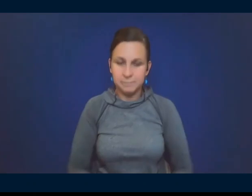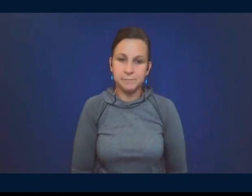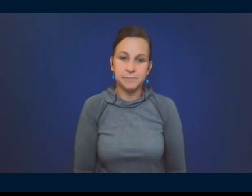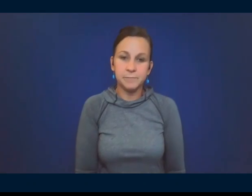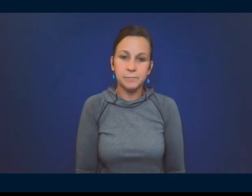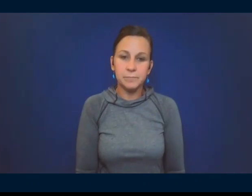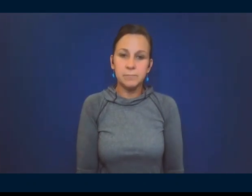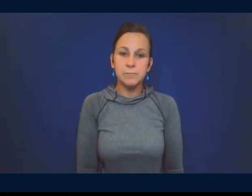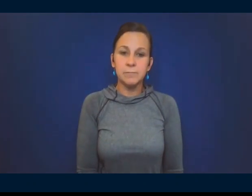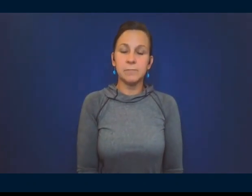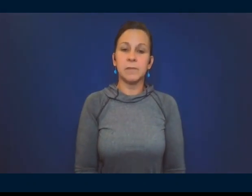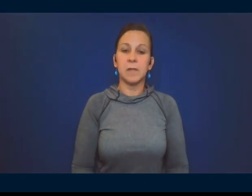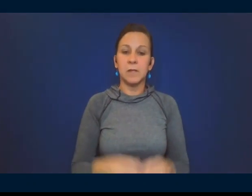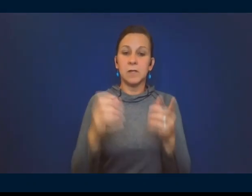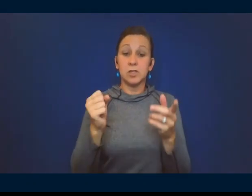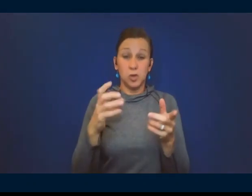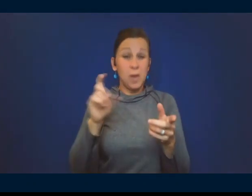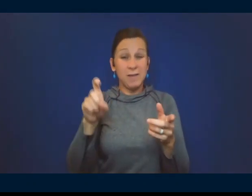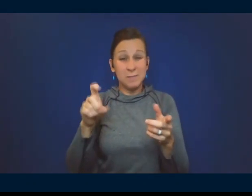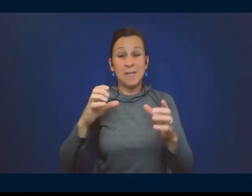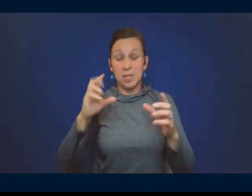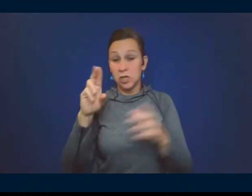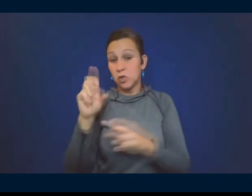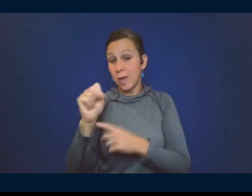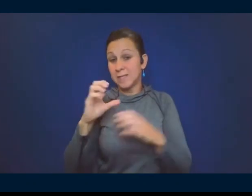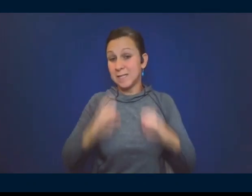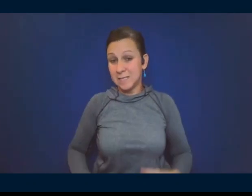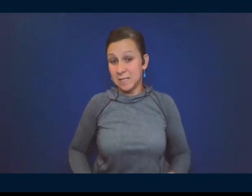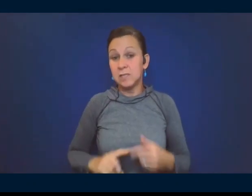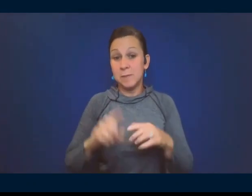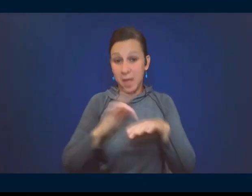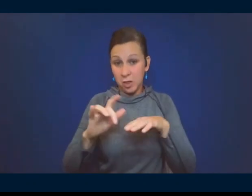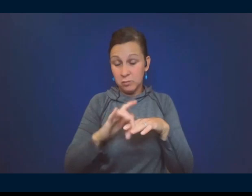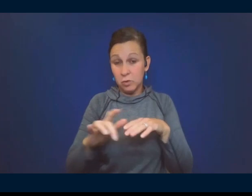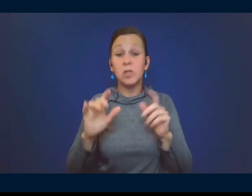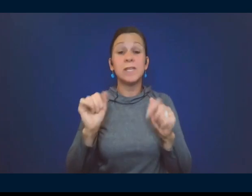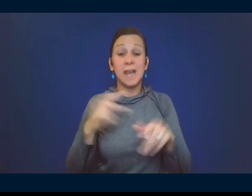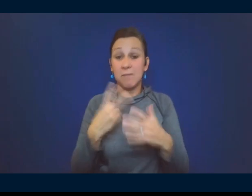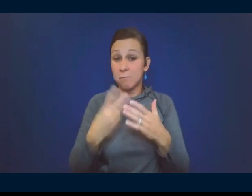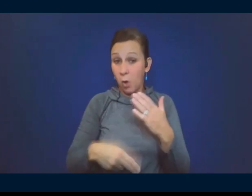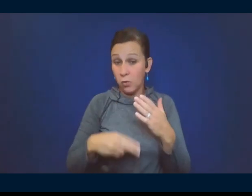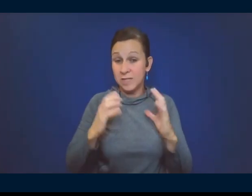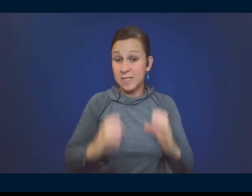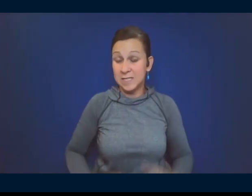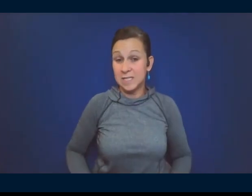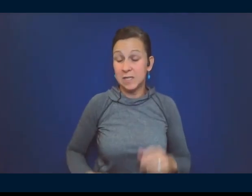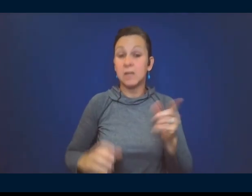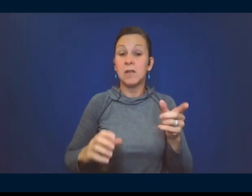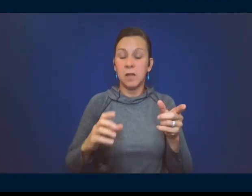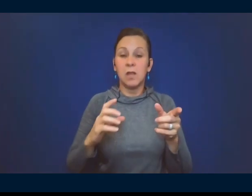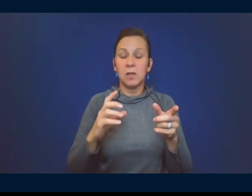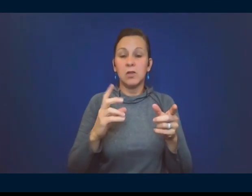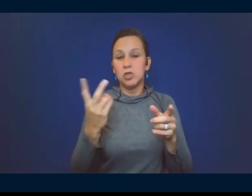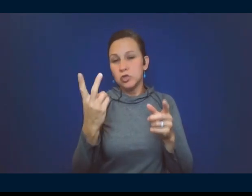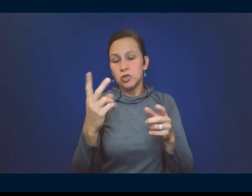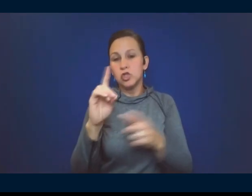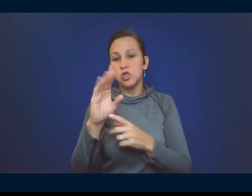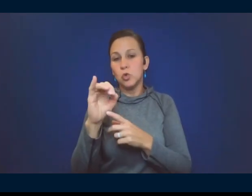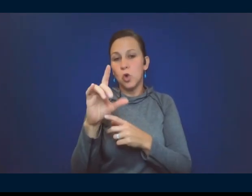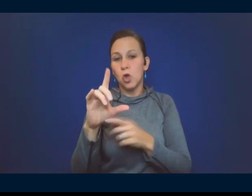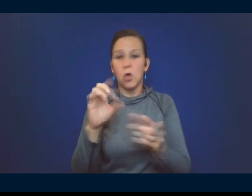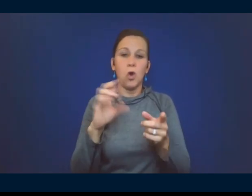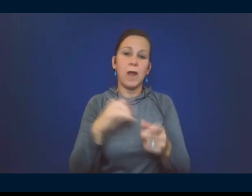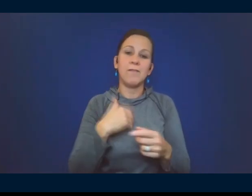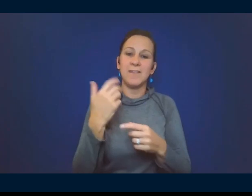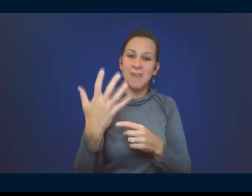So you have to be a US citizen to be eligible. You can be a dual citizen, and you can also be a citizen of one of what we call the 5I countries, so the